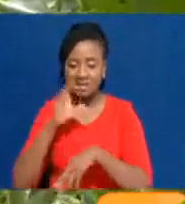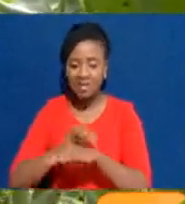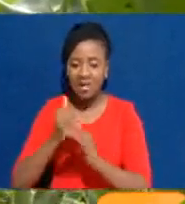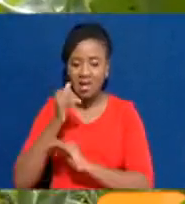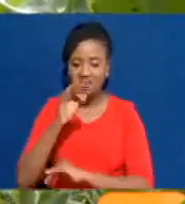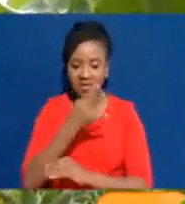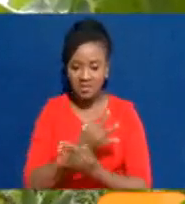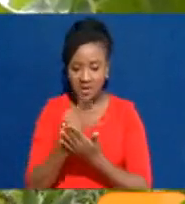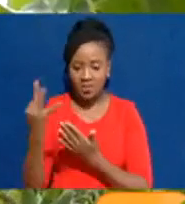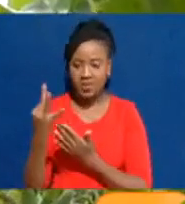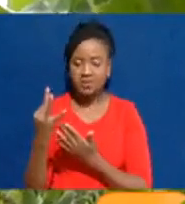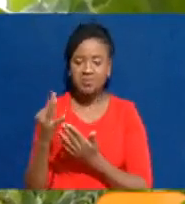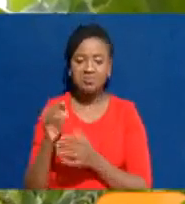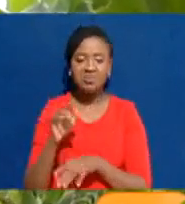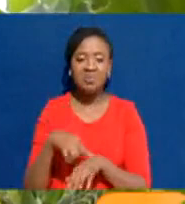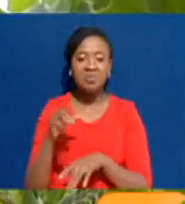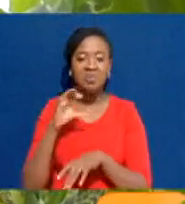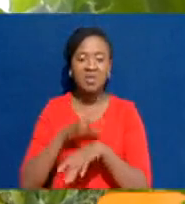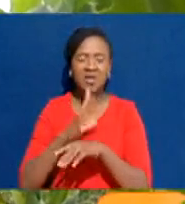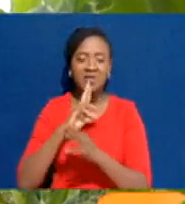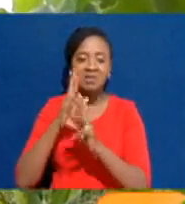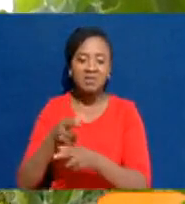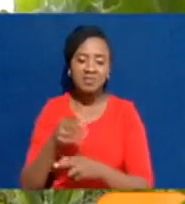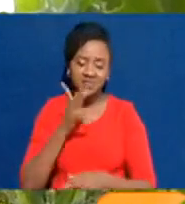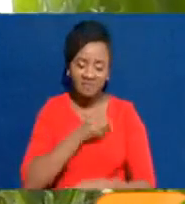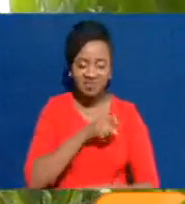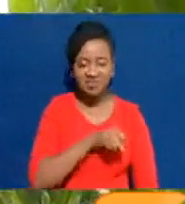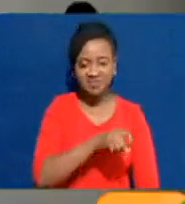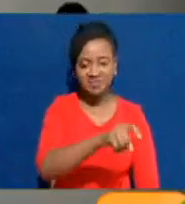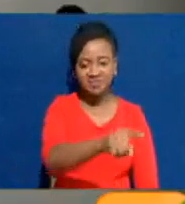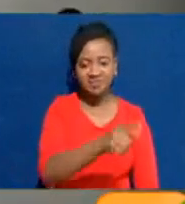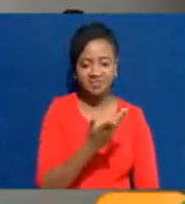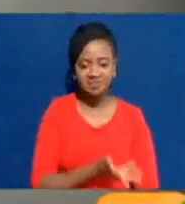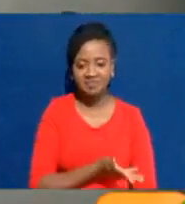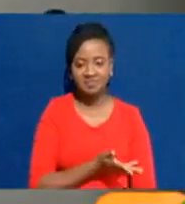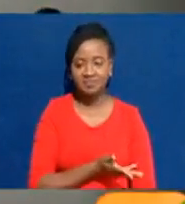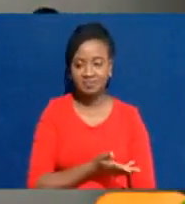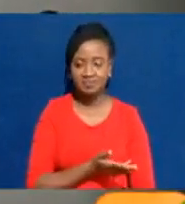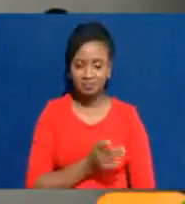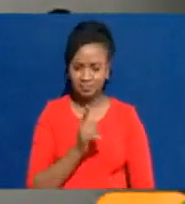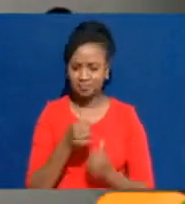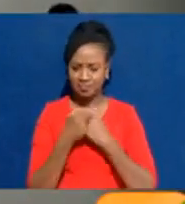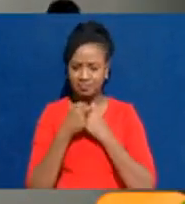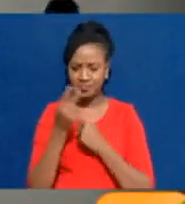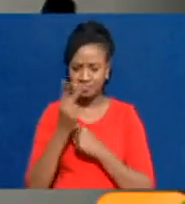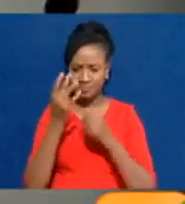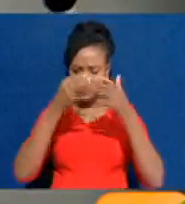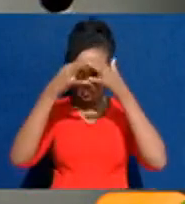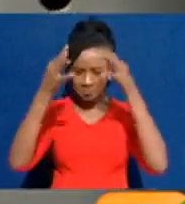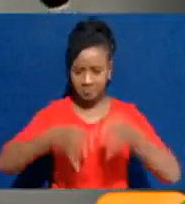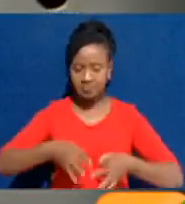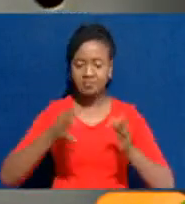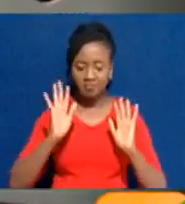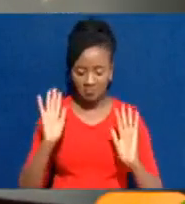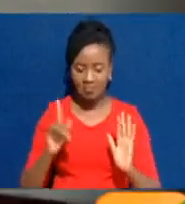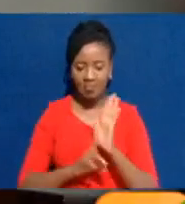time they were getting the results, they had already planted crops in their farm. Faced with this challenge, the two JQUAT students embarked